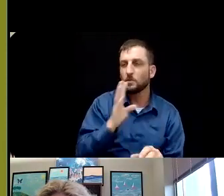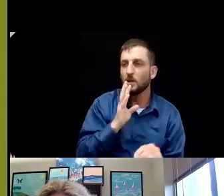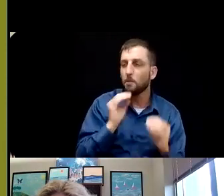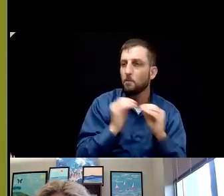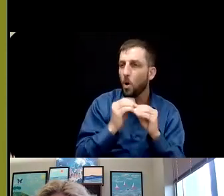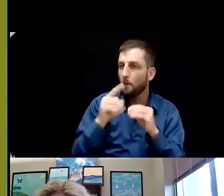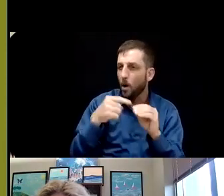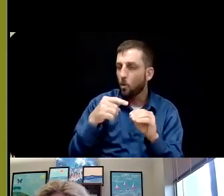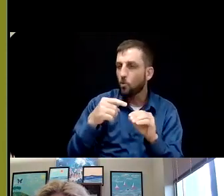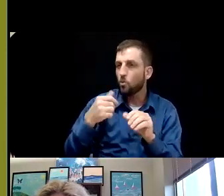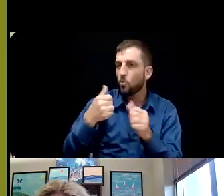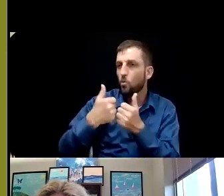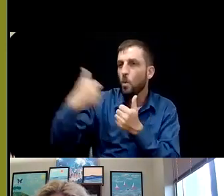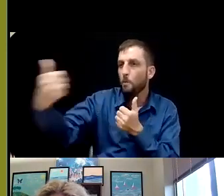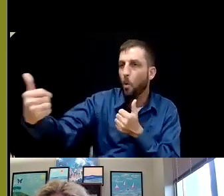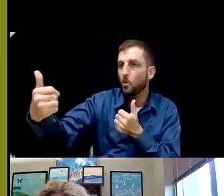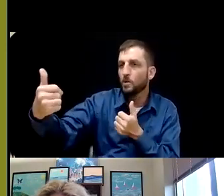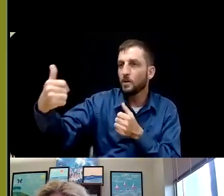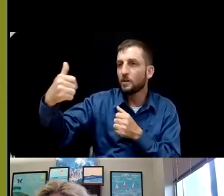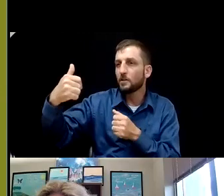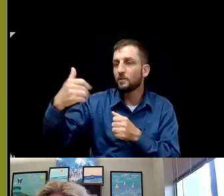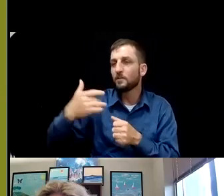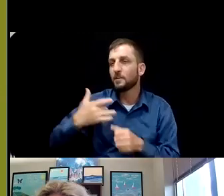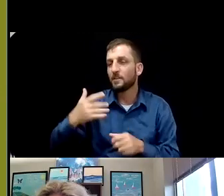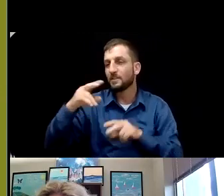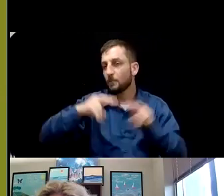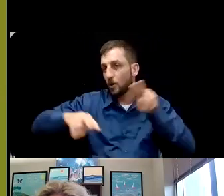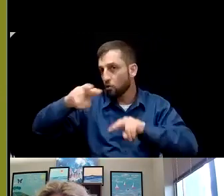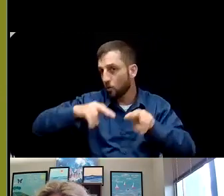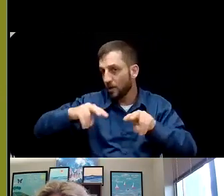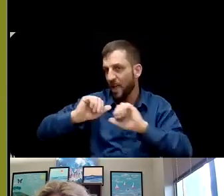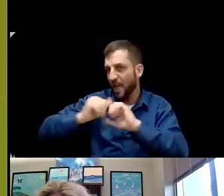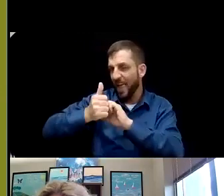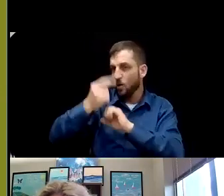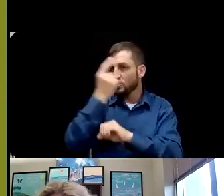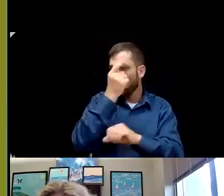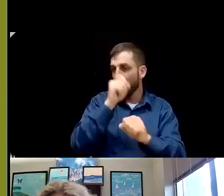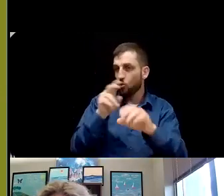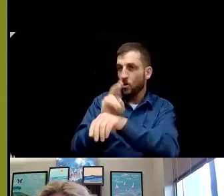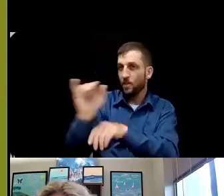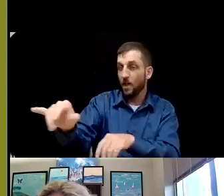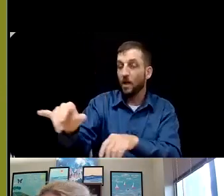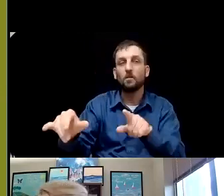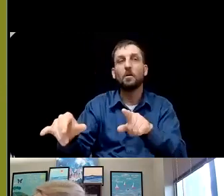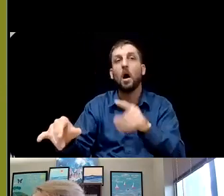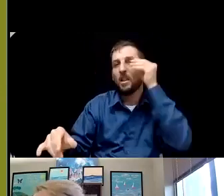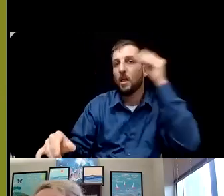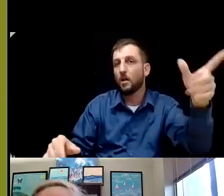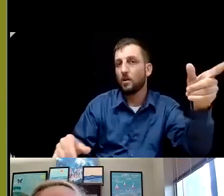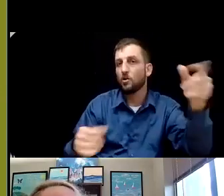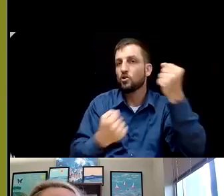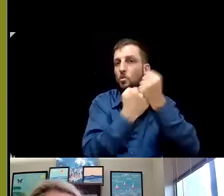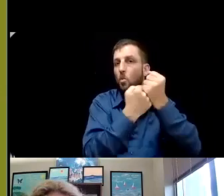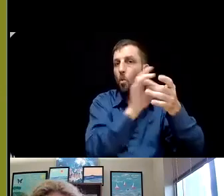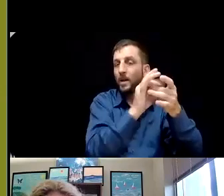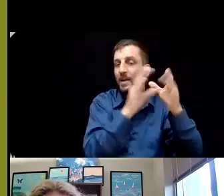sensor monitoring. How would someone access that service? They would let their support coordinator know that they want to